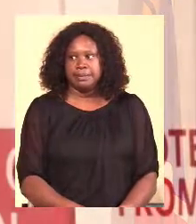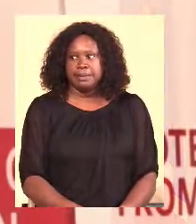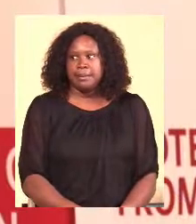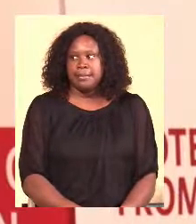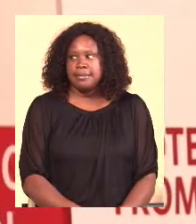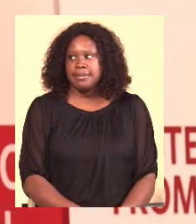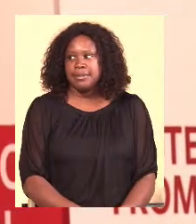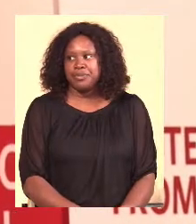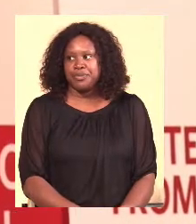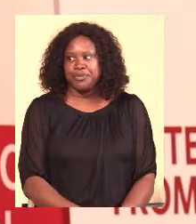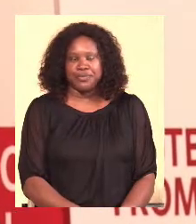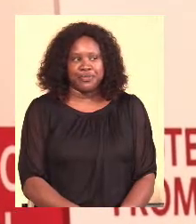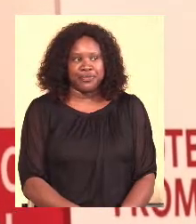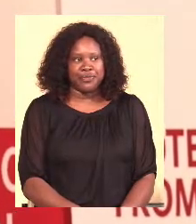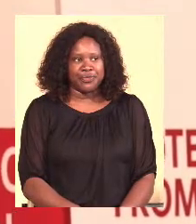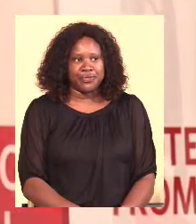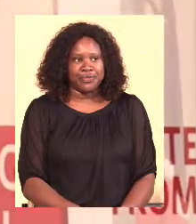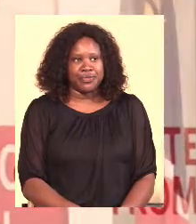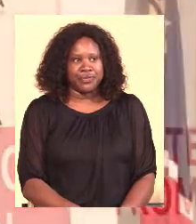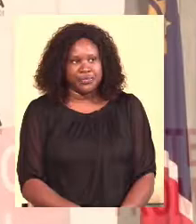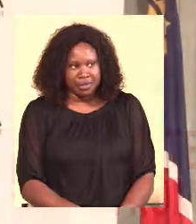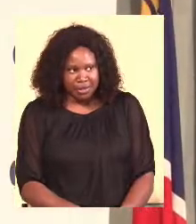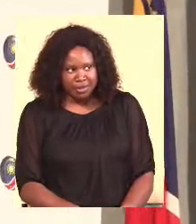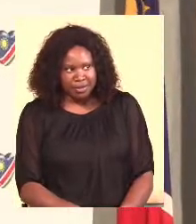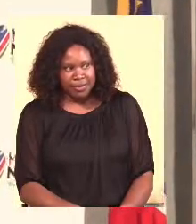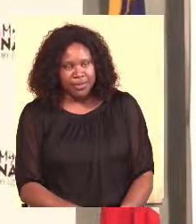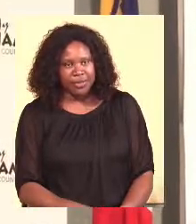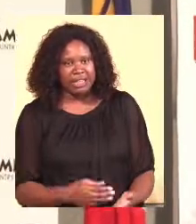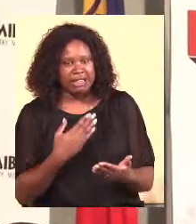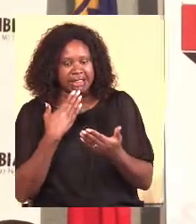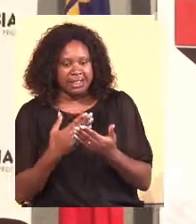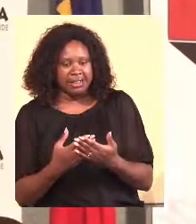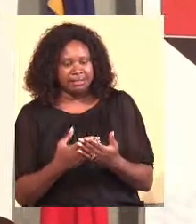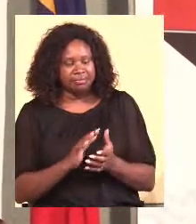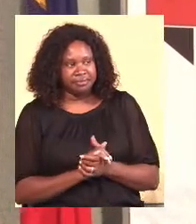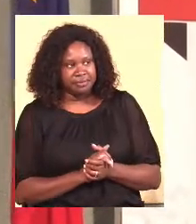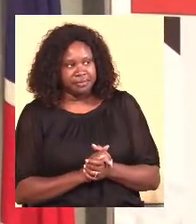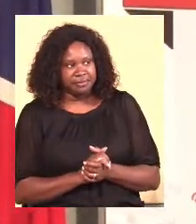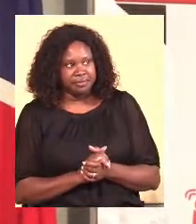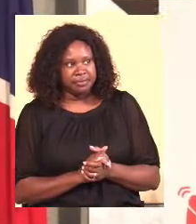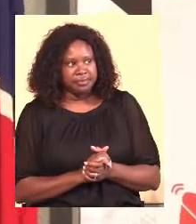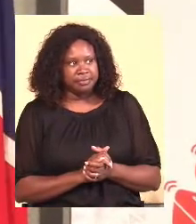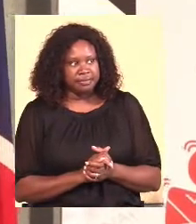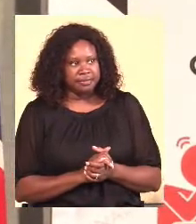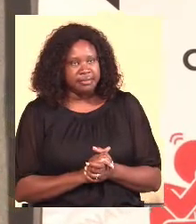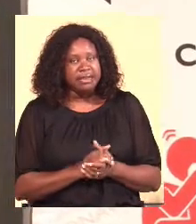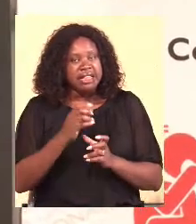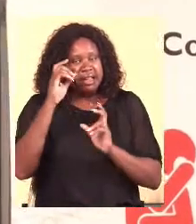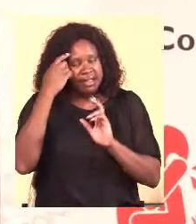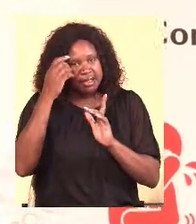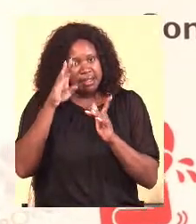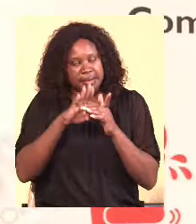Yes, Honorable Minister. Thank you, Moderator. I think with regards to